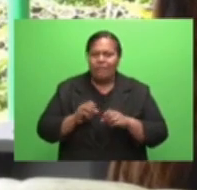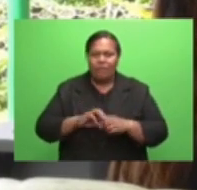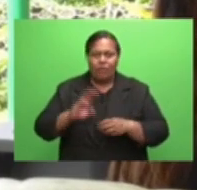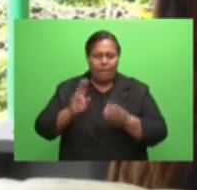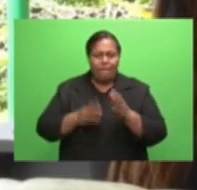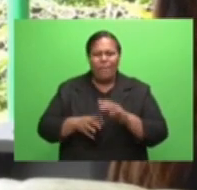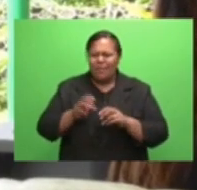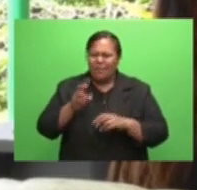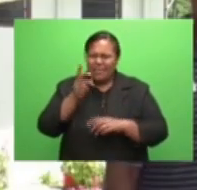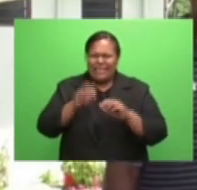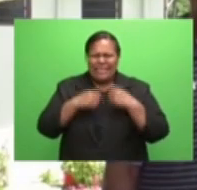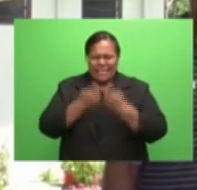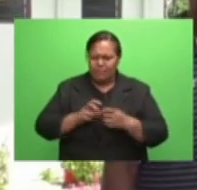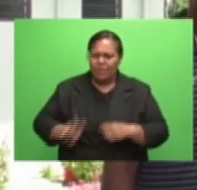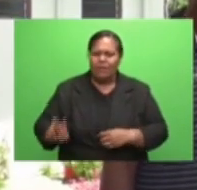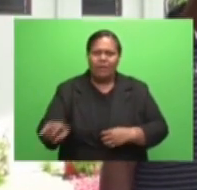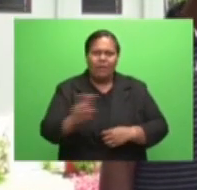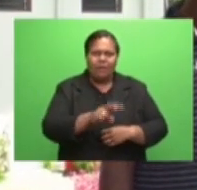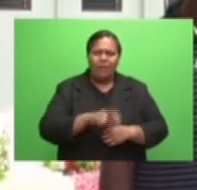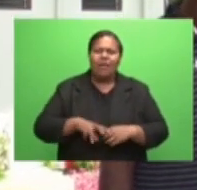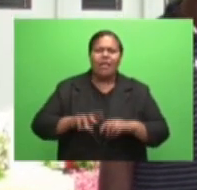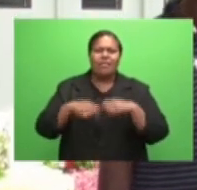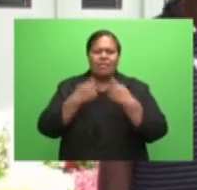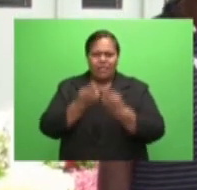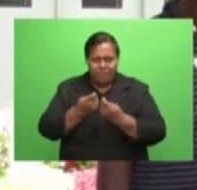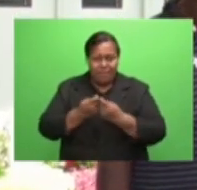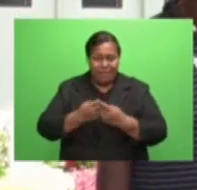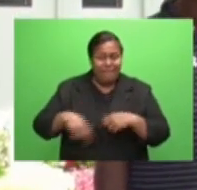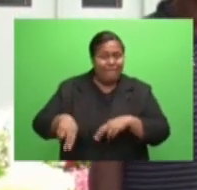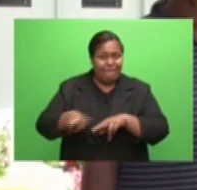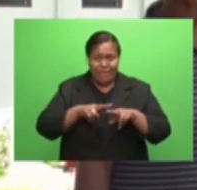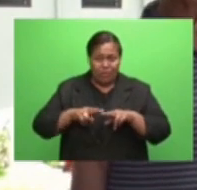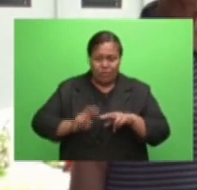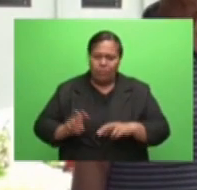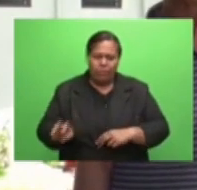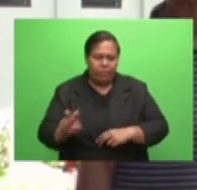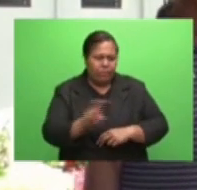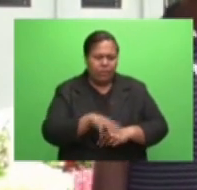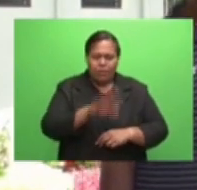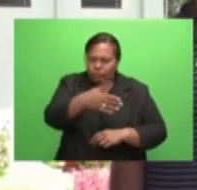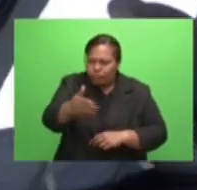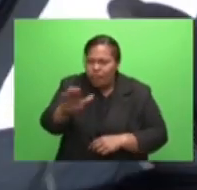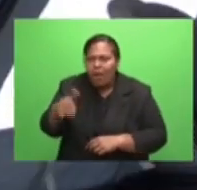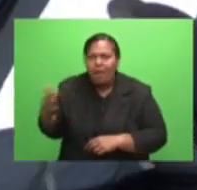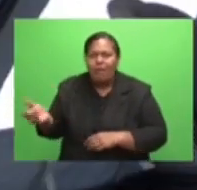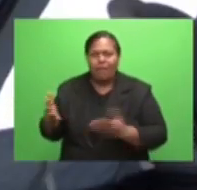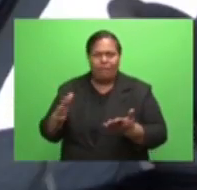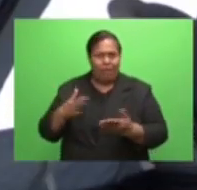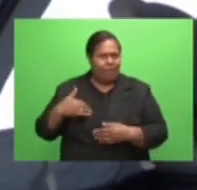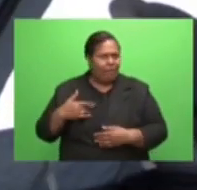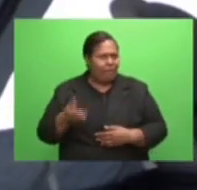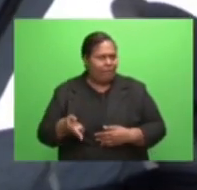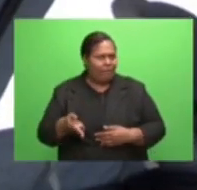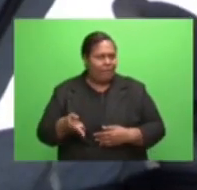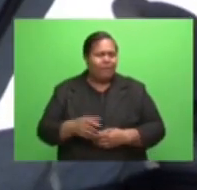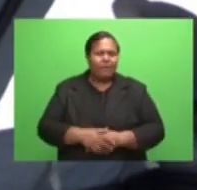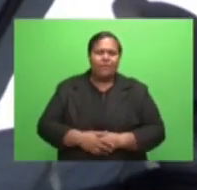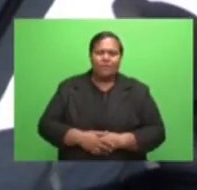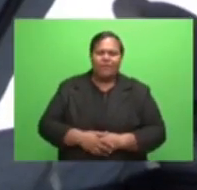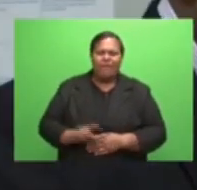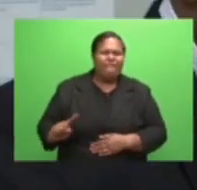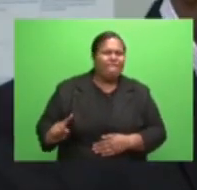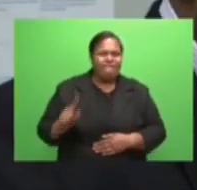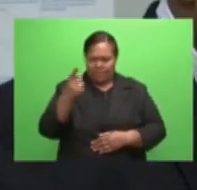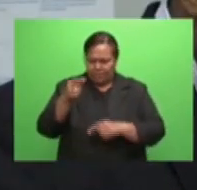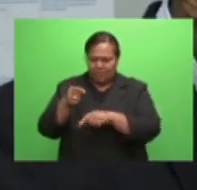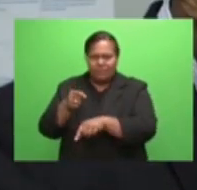that screen 93% of Fiji. They assist in quarantine facilities and they continue to do so. They are the first port of call